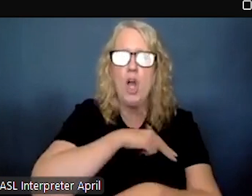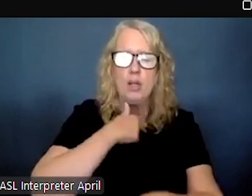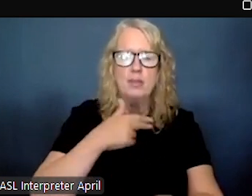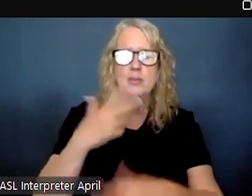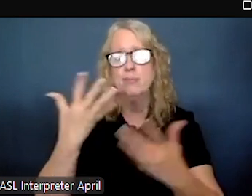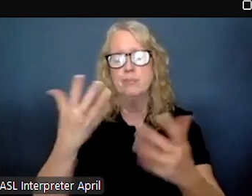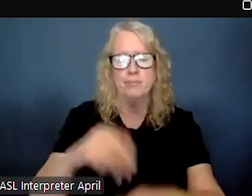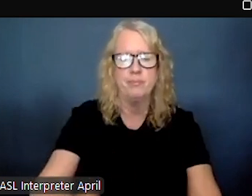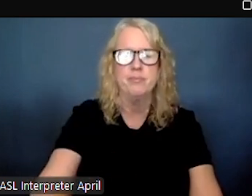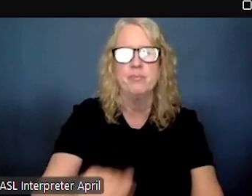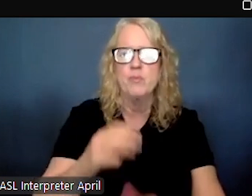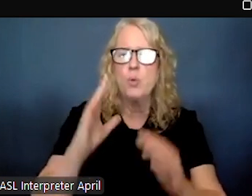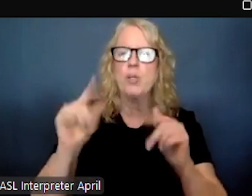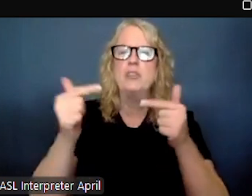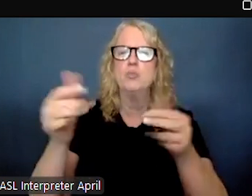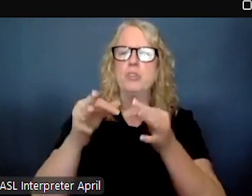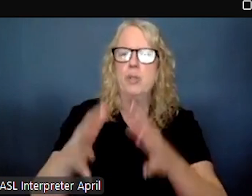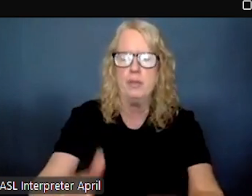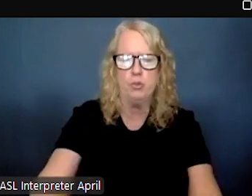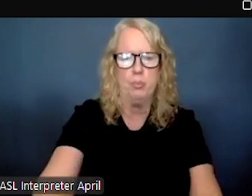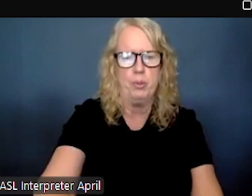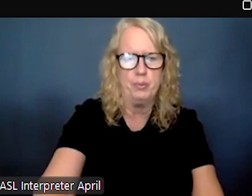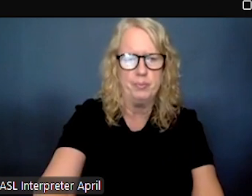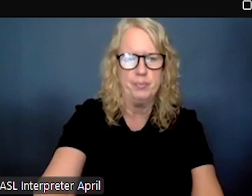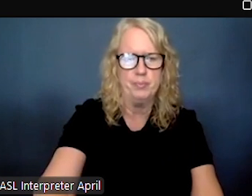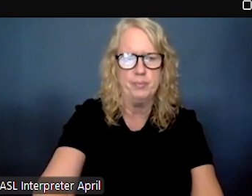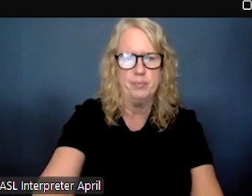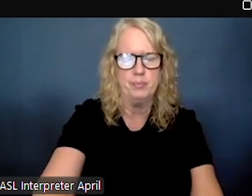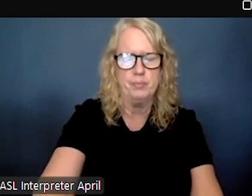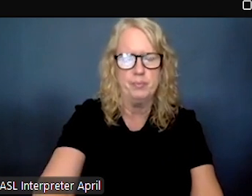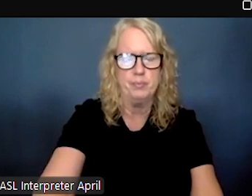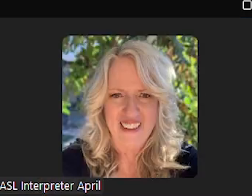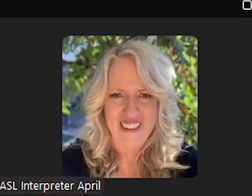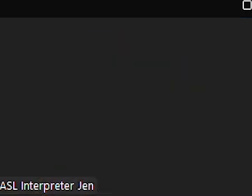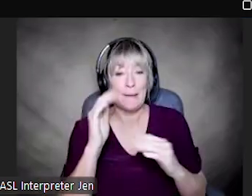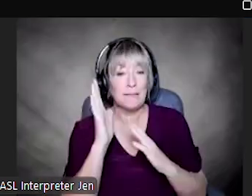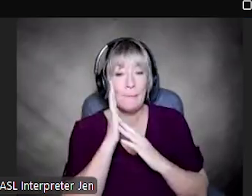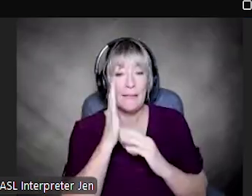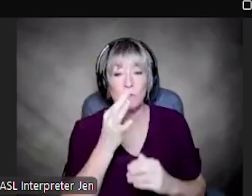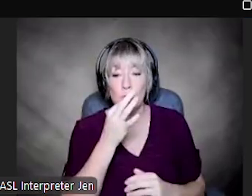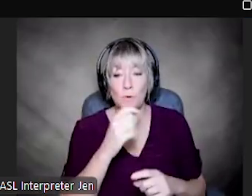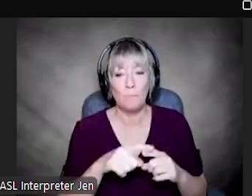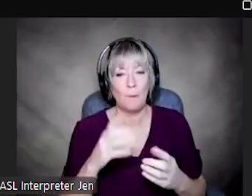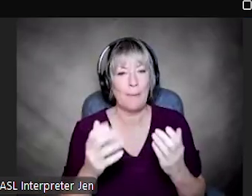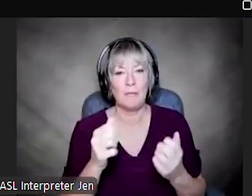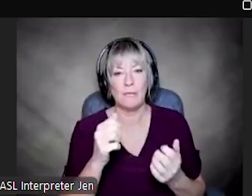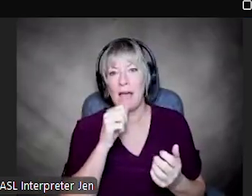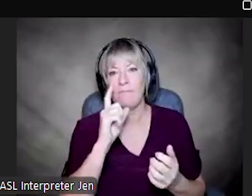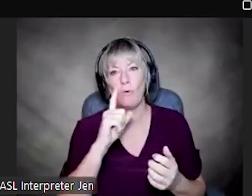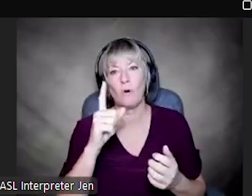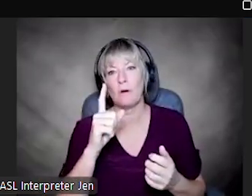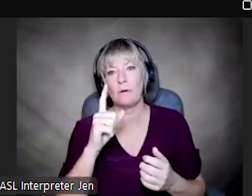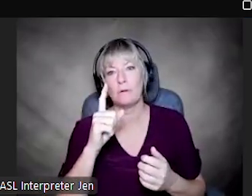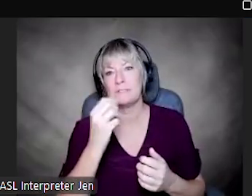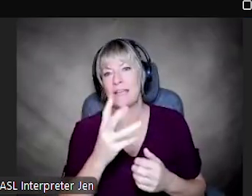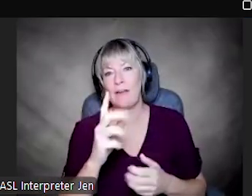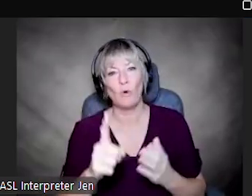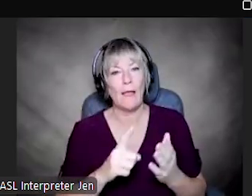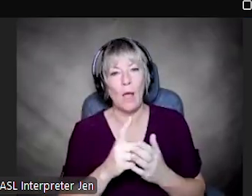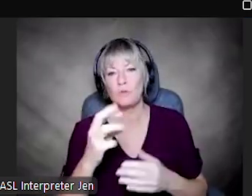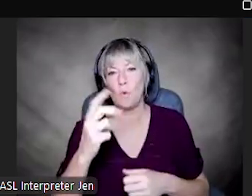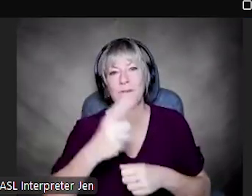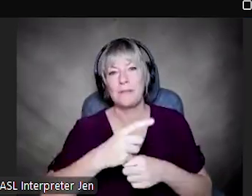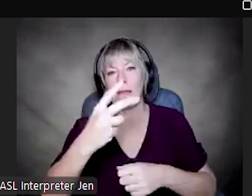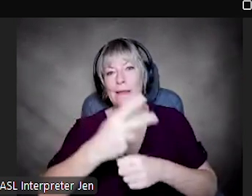they say, well, wait, there should be a bed coming up sometime soon, but maybe that's not going to be for hours or even days. That's what's known